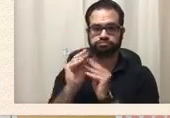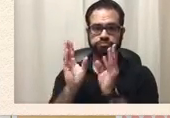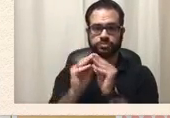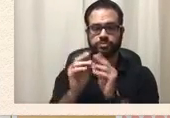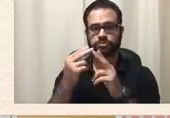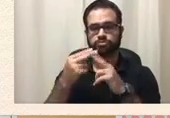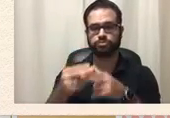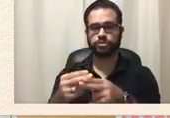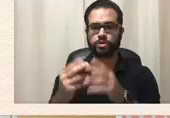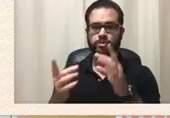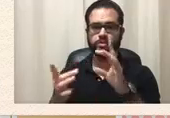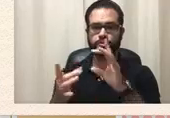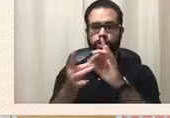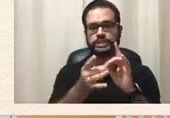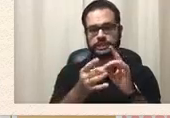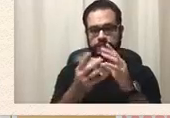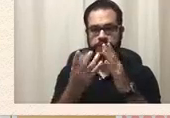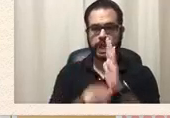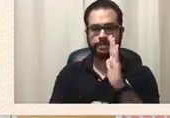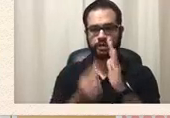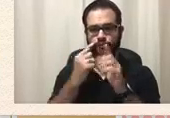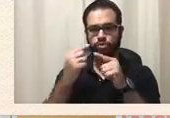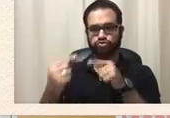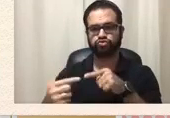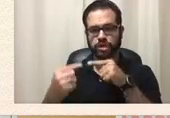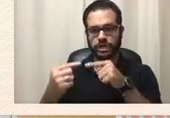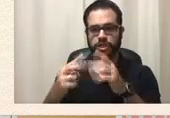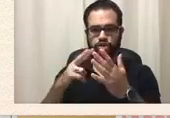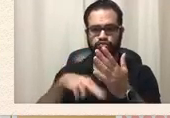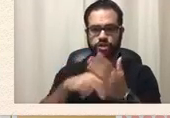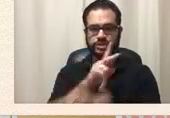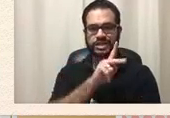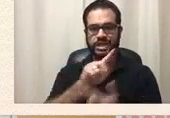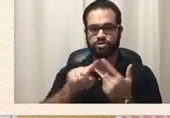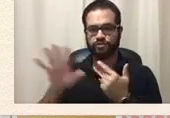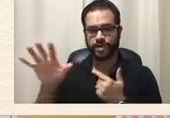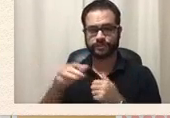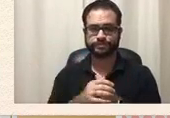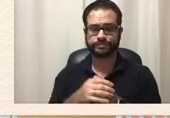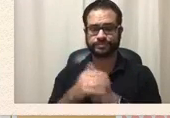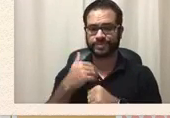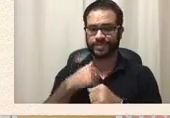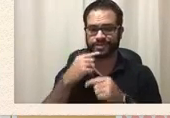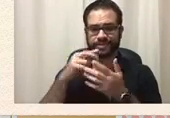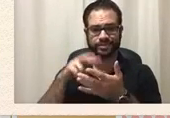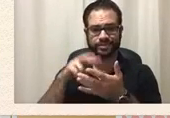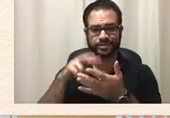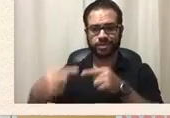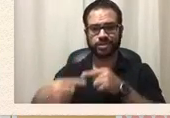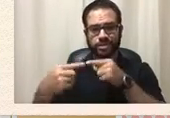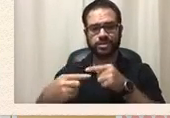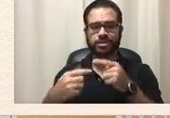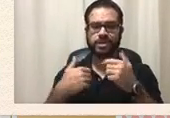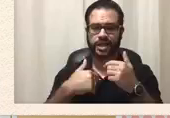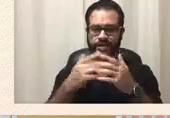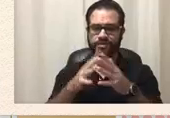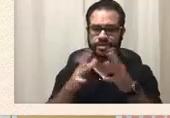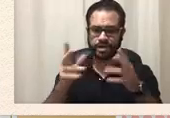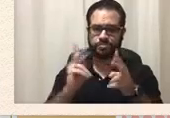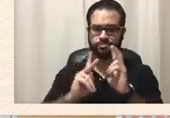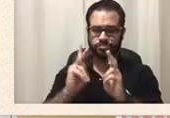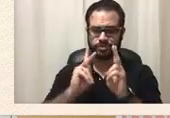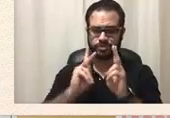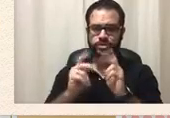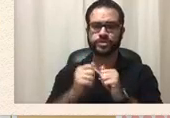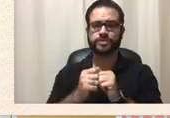Struggling students are everywhere, and the gap is getting bigger and bigger each year. Approximately 30% of Florida third graders can